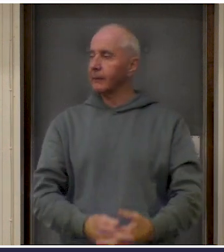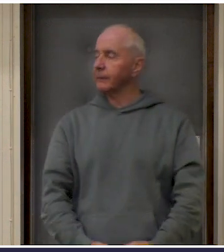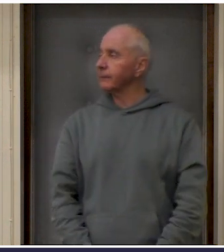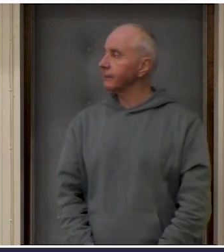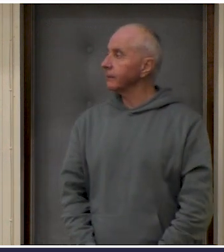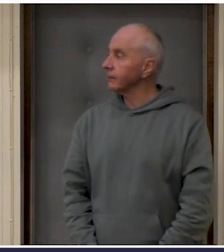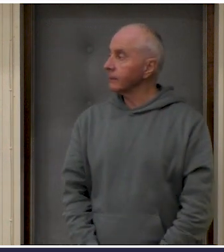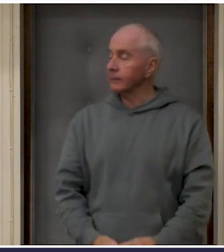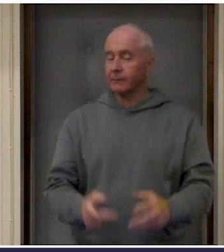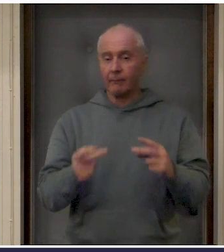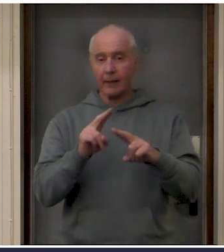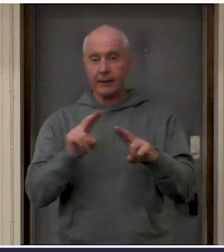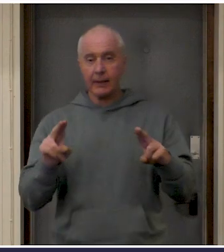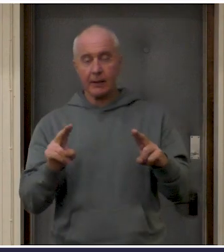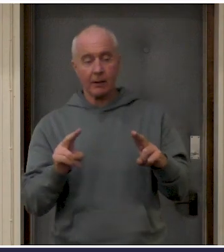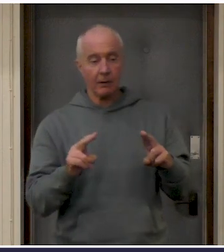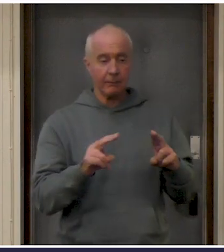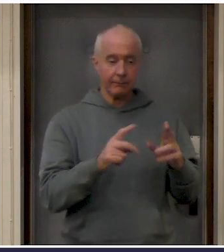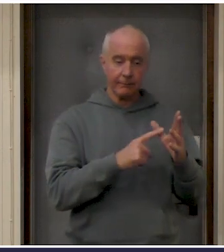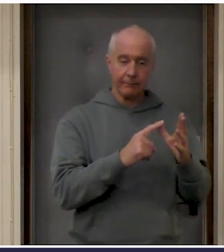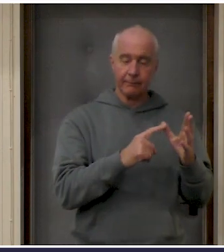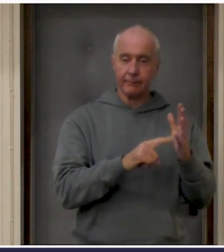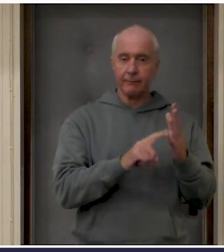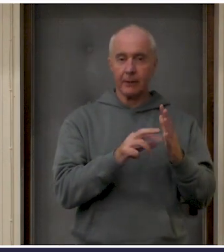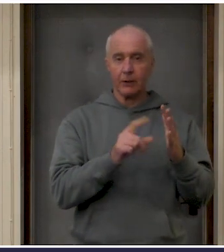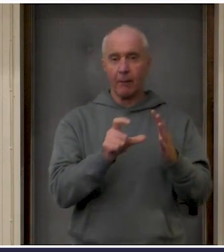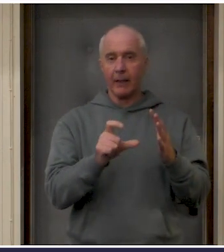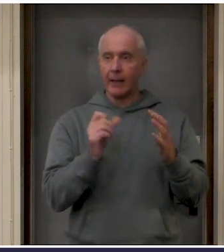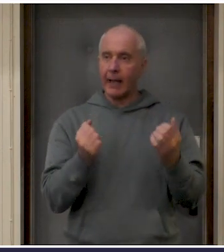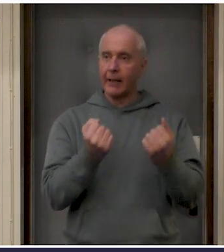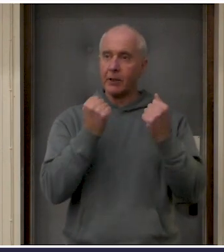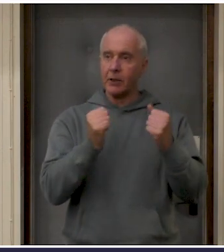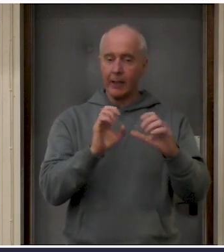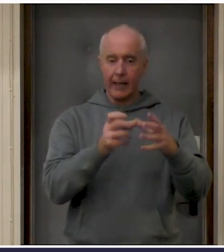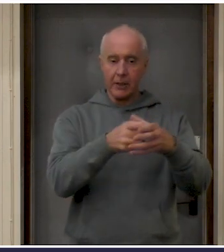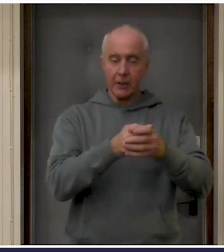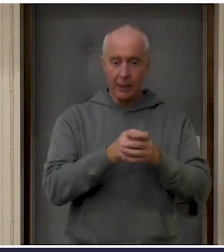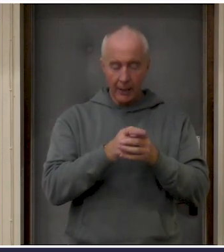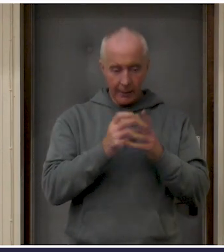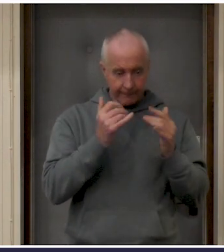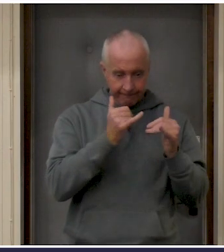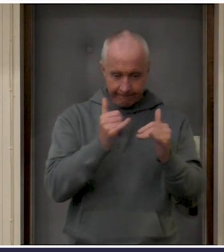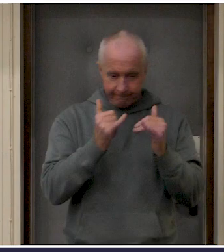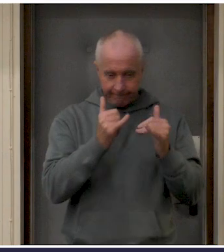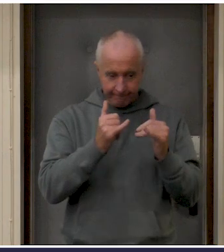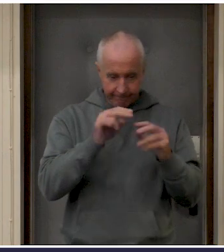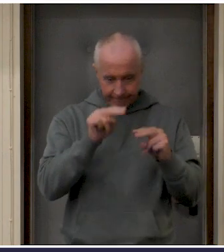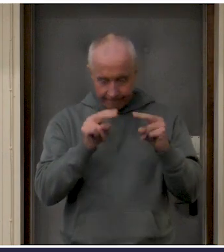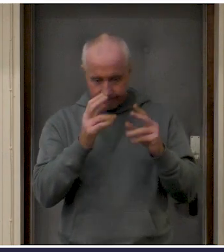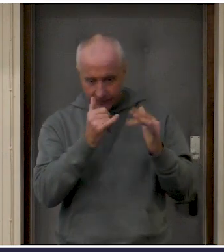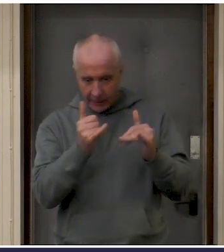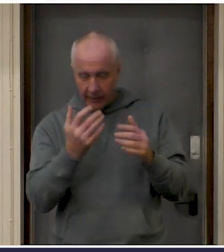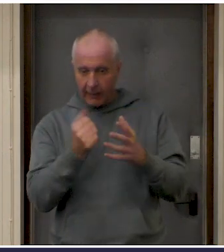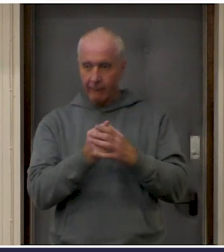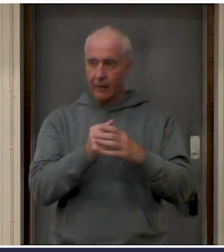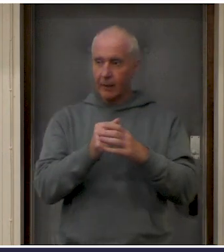the International Atomic Energy Agency keeps sort of tabs on all of this stuff. They have a